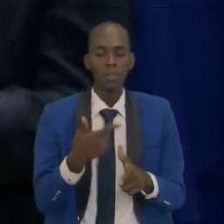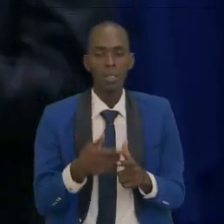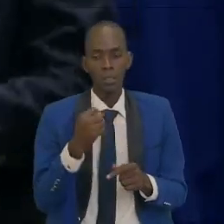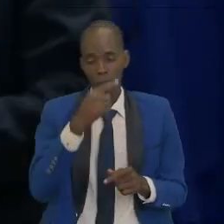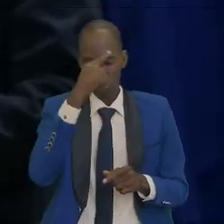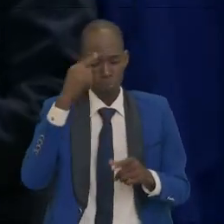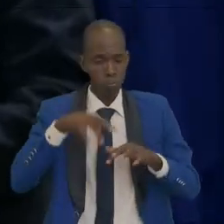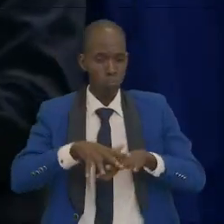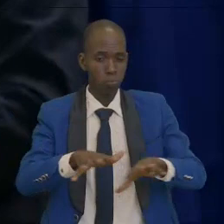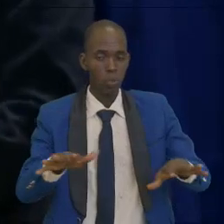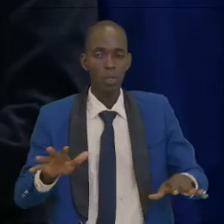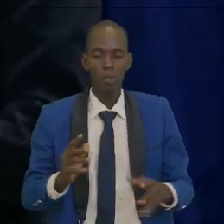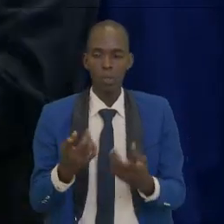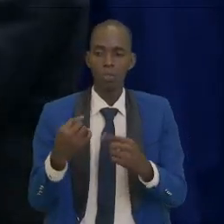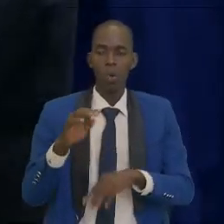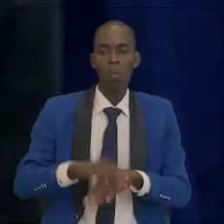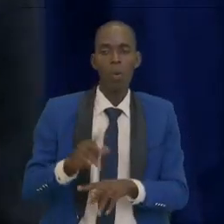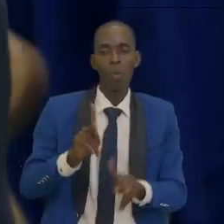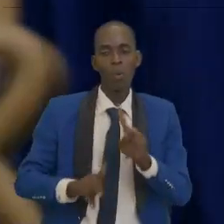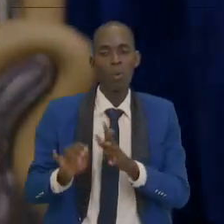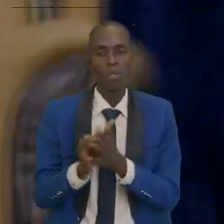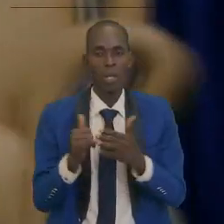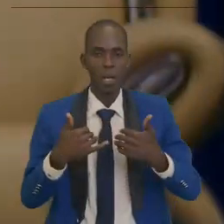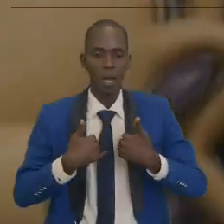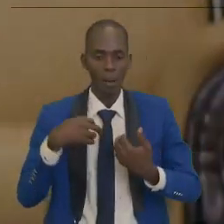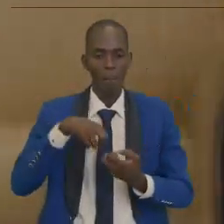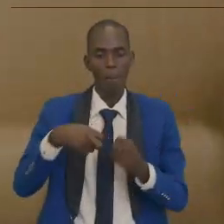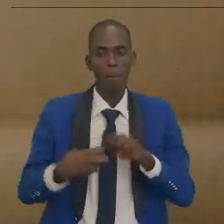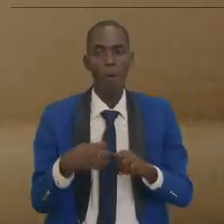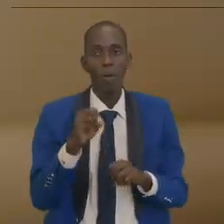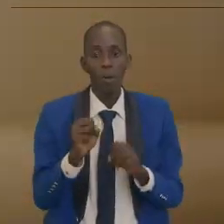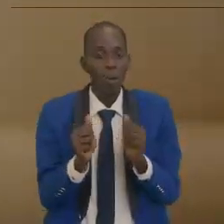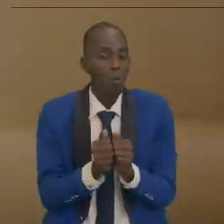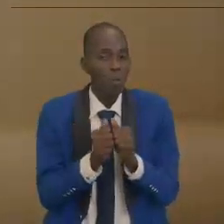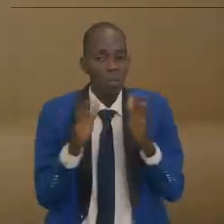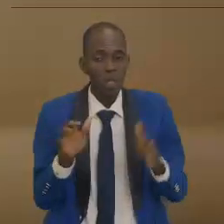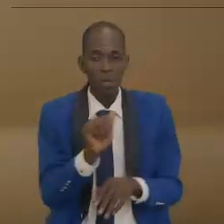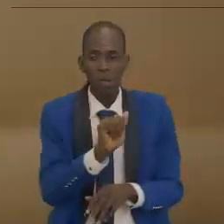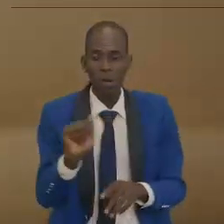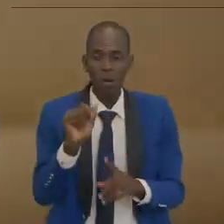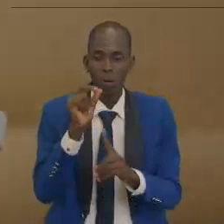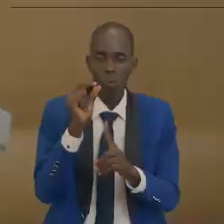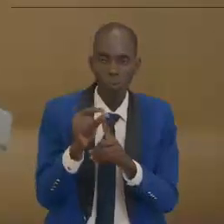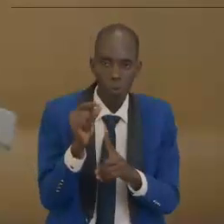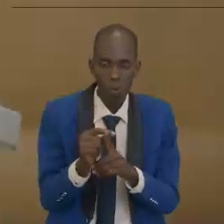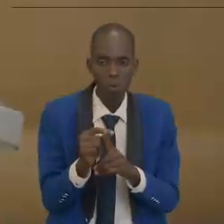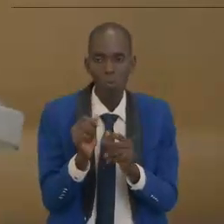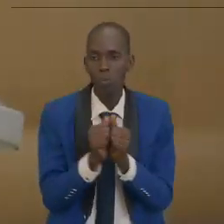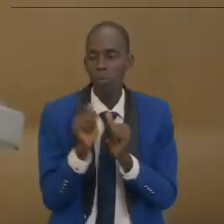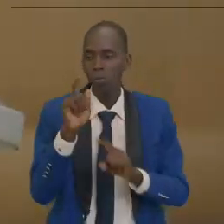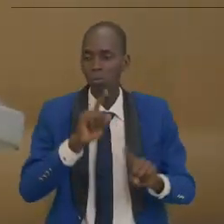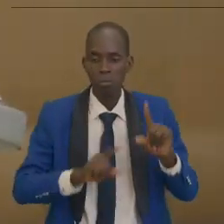that had problems without a watch just the